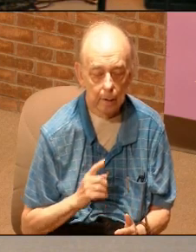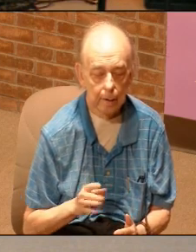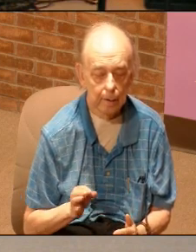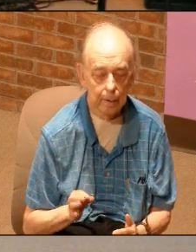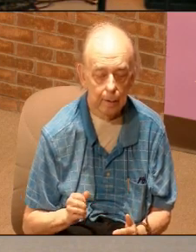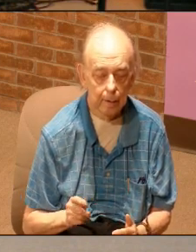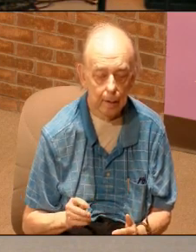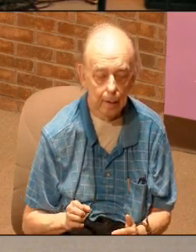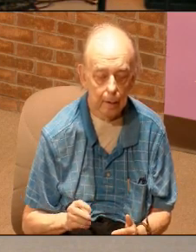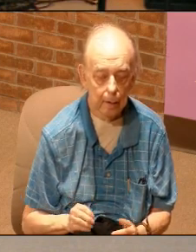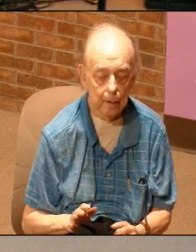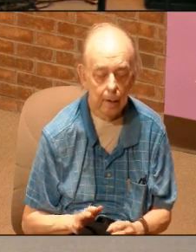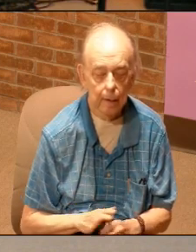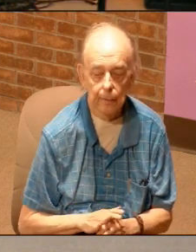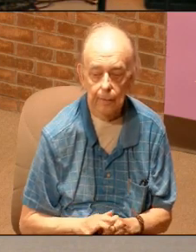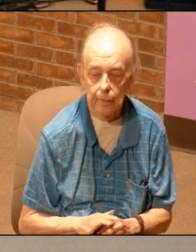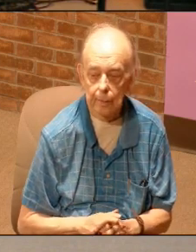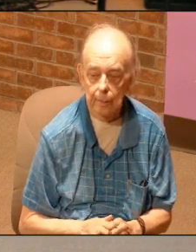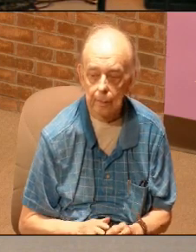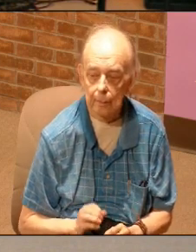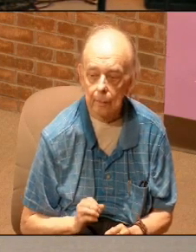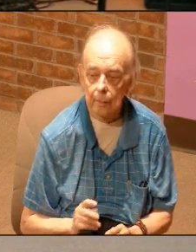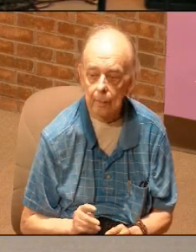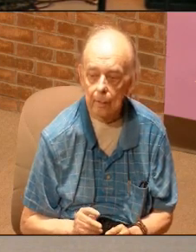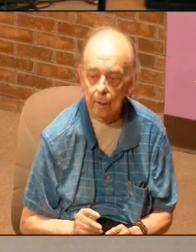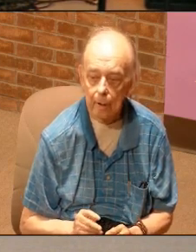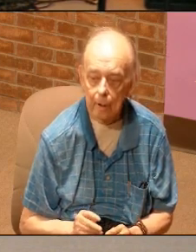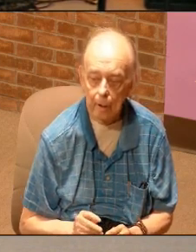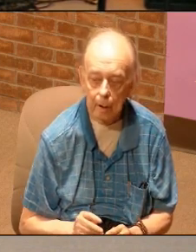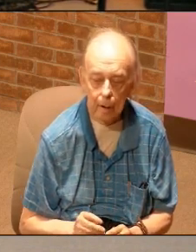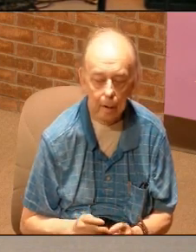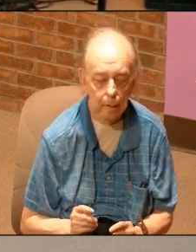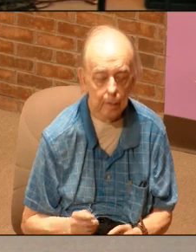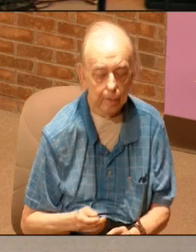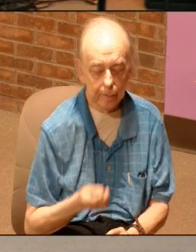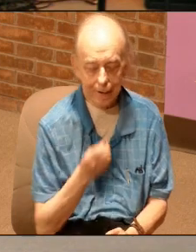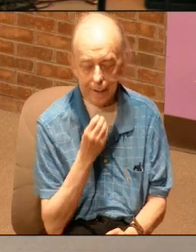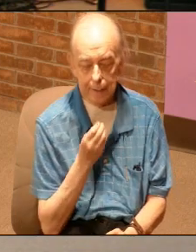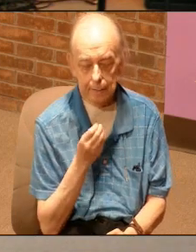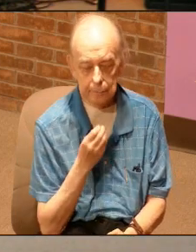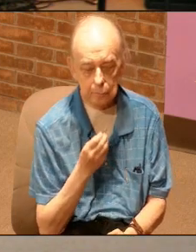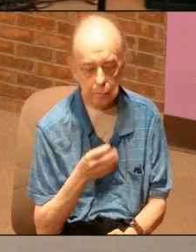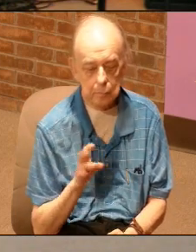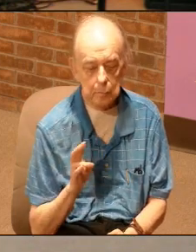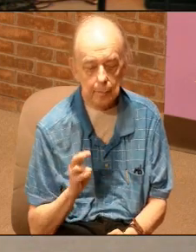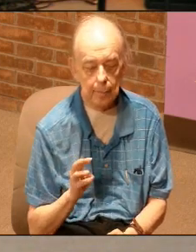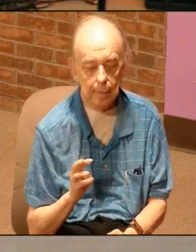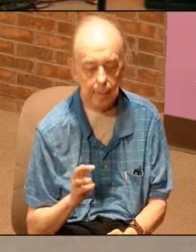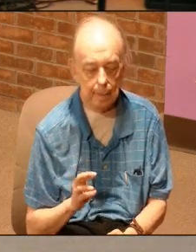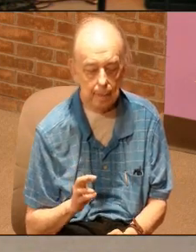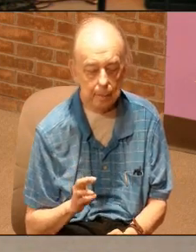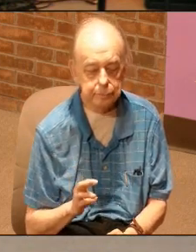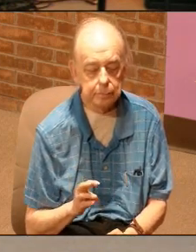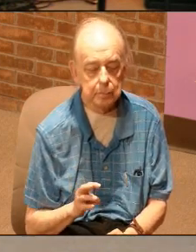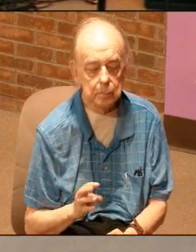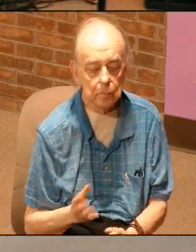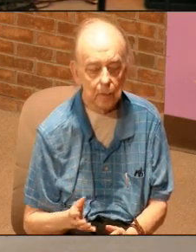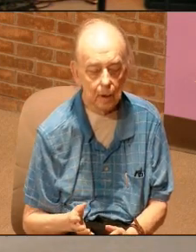fattening and filling. Okay? And trying to eat 76 of these things. And